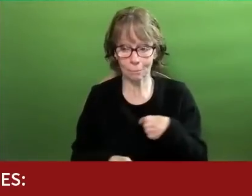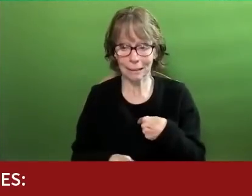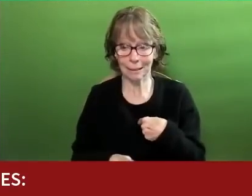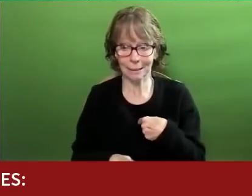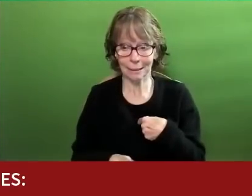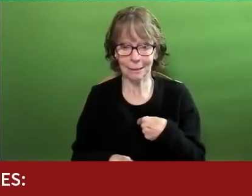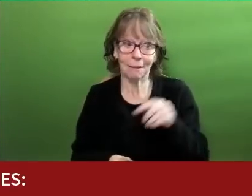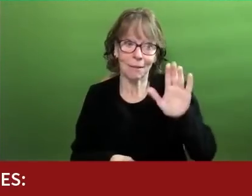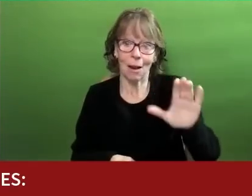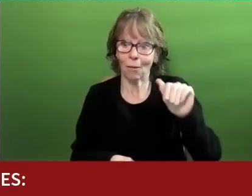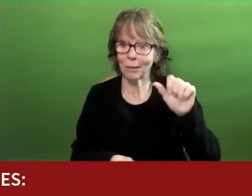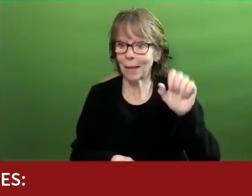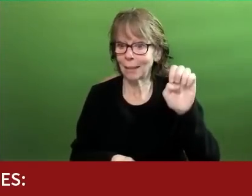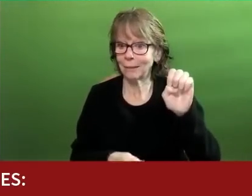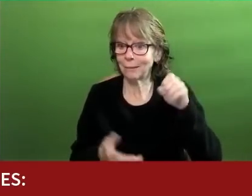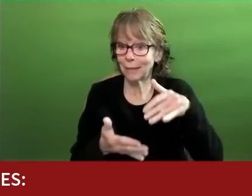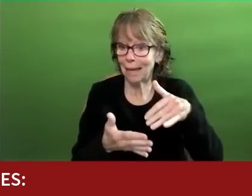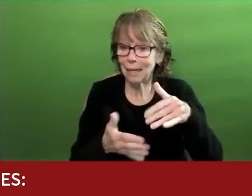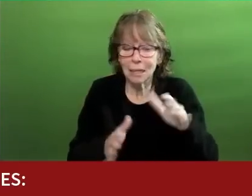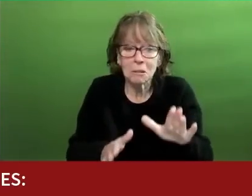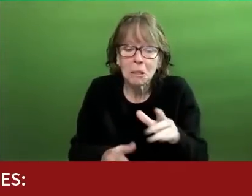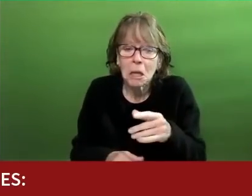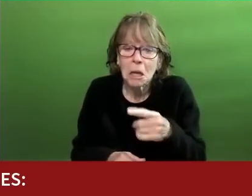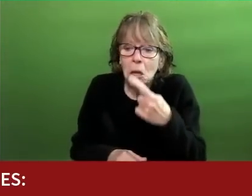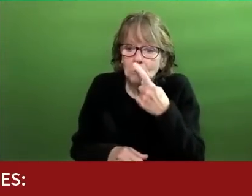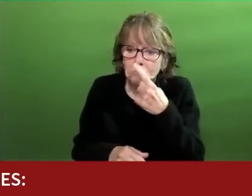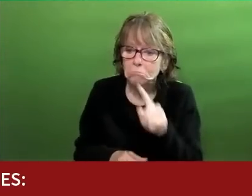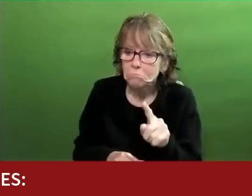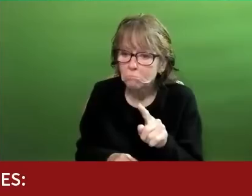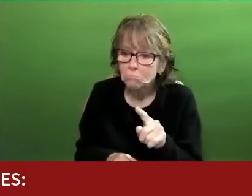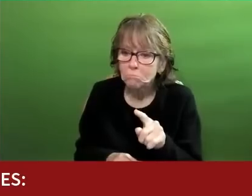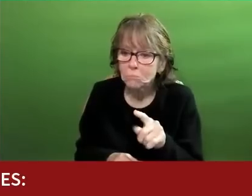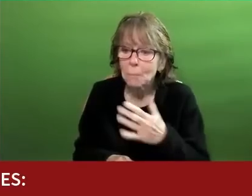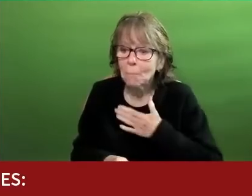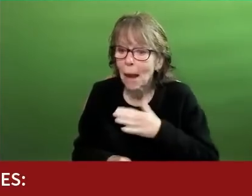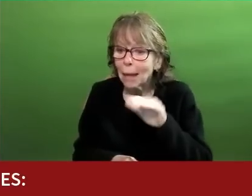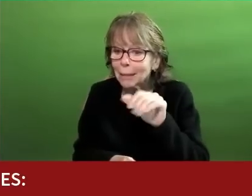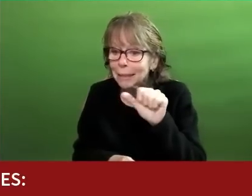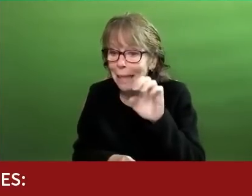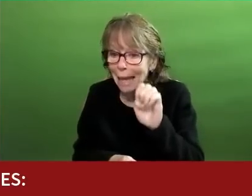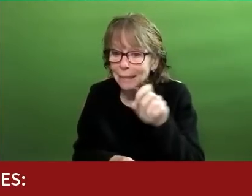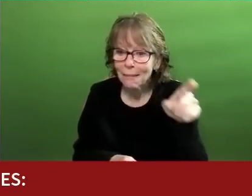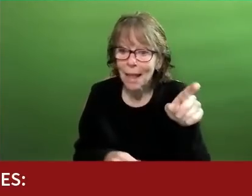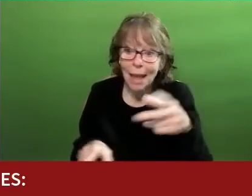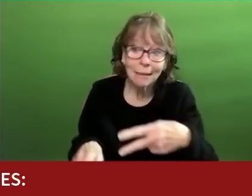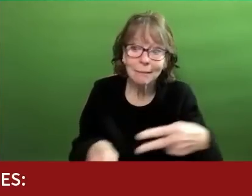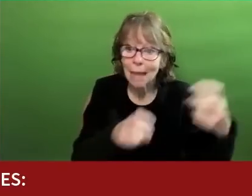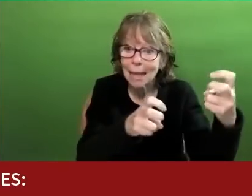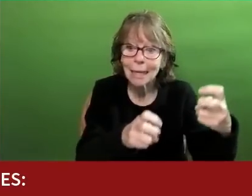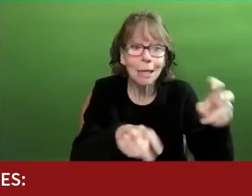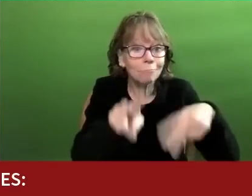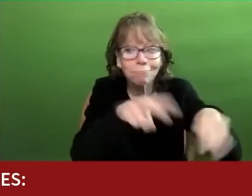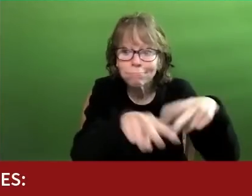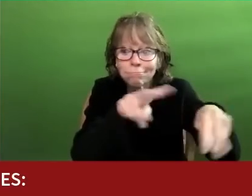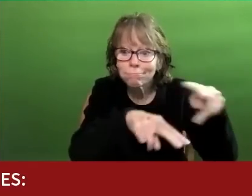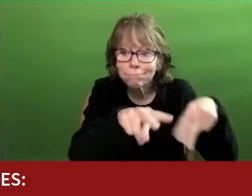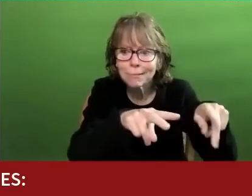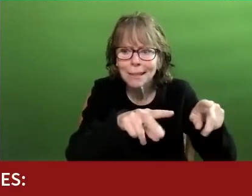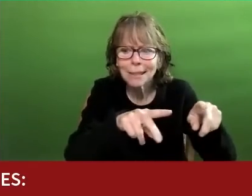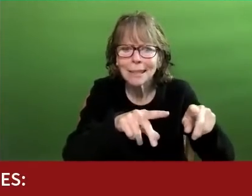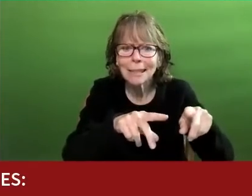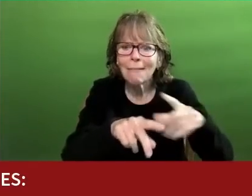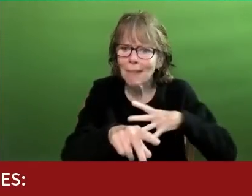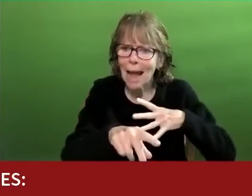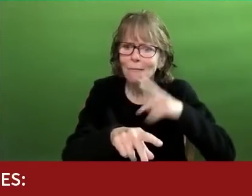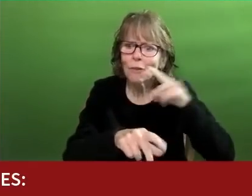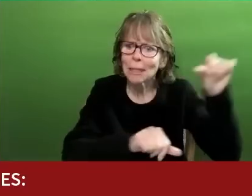mind this. I'm happy to see my case be reviewed and used in studies. What I did mind was the intimate details about my life and